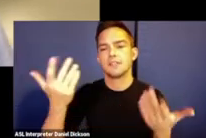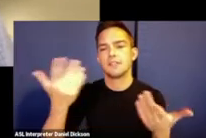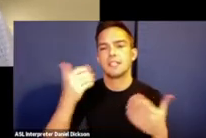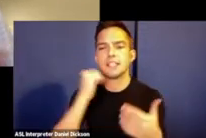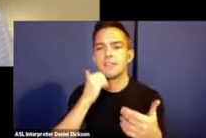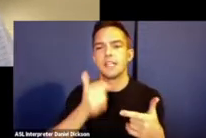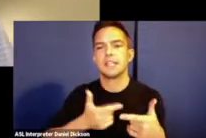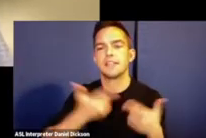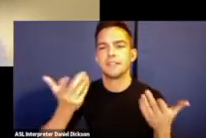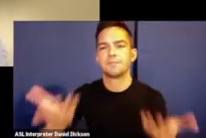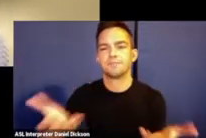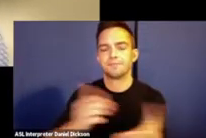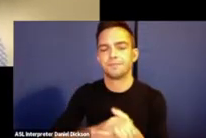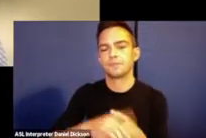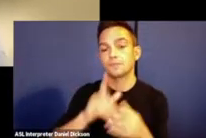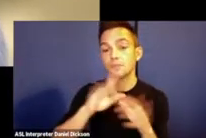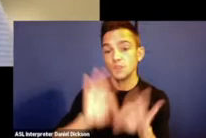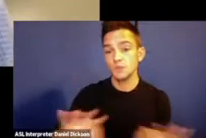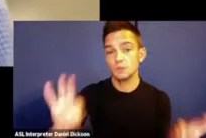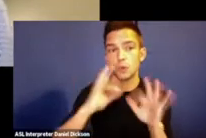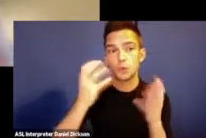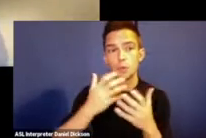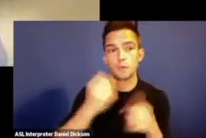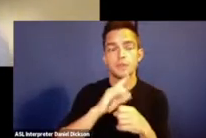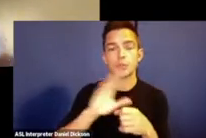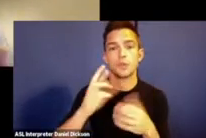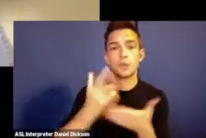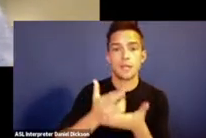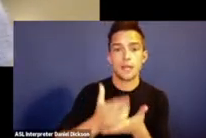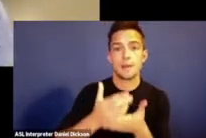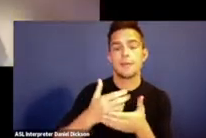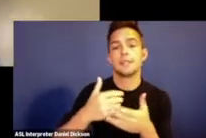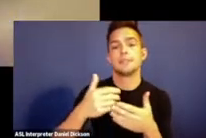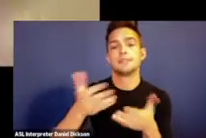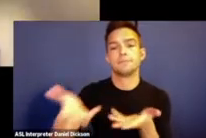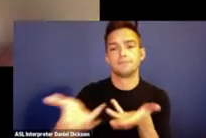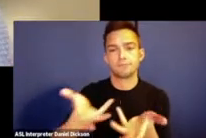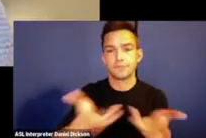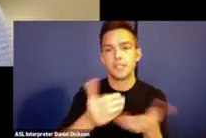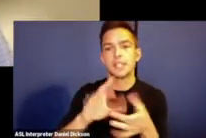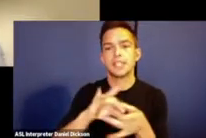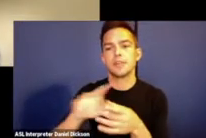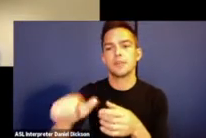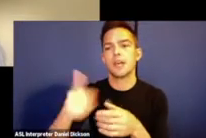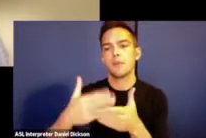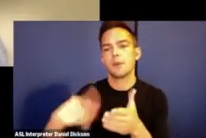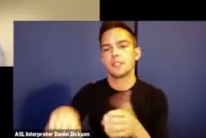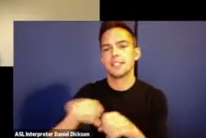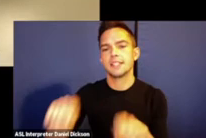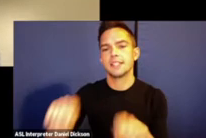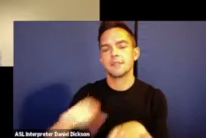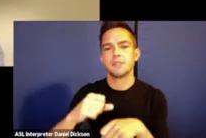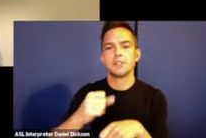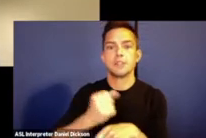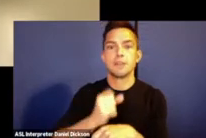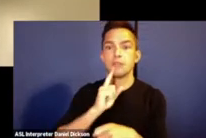So it really is important to ensure that rehabilitation and habilitation connects with the other elements of the system to ensure that these